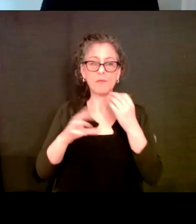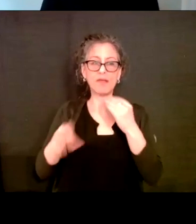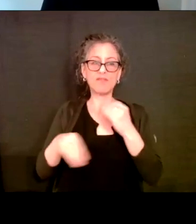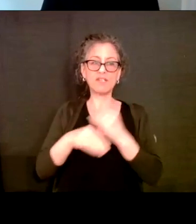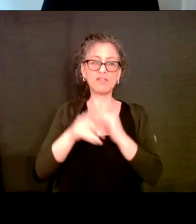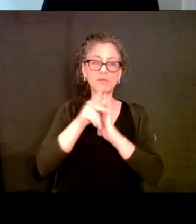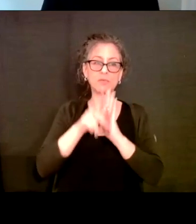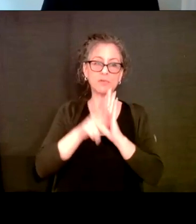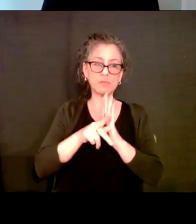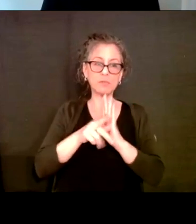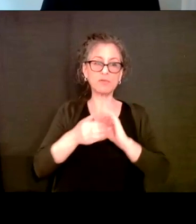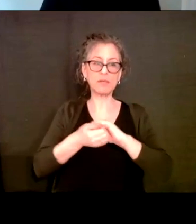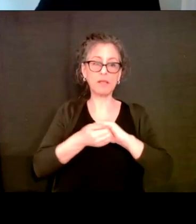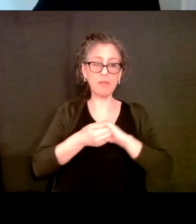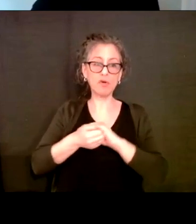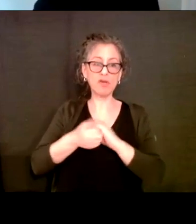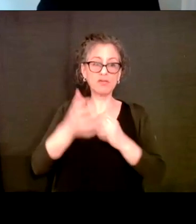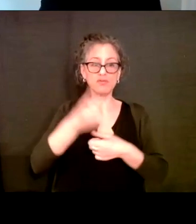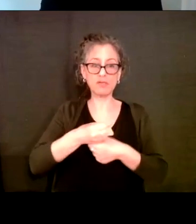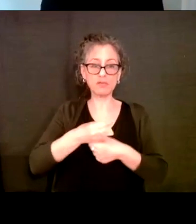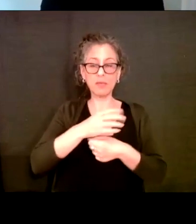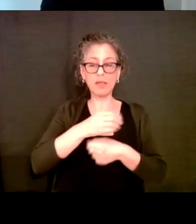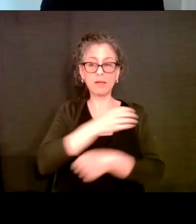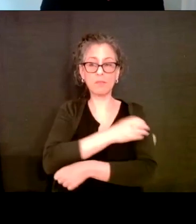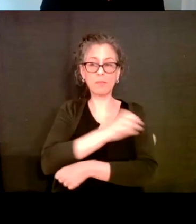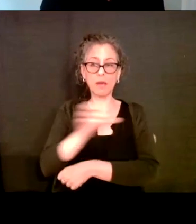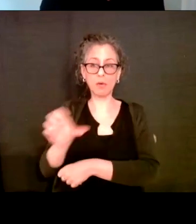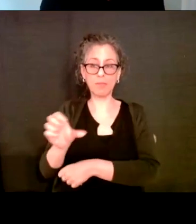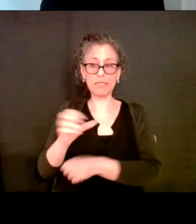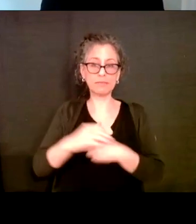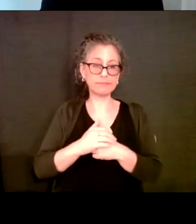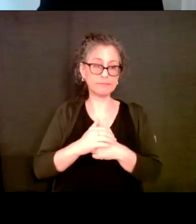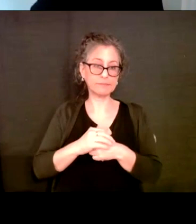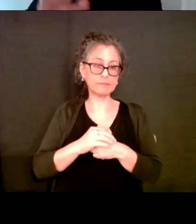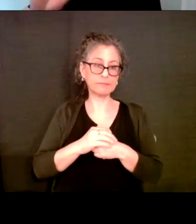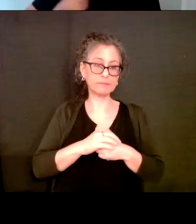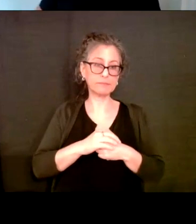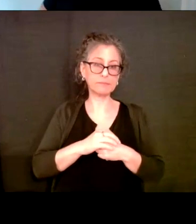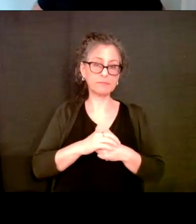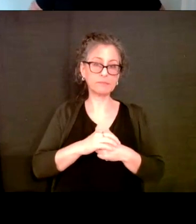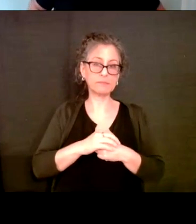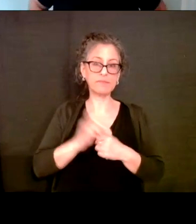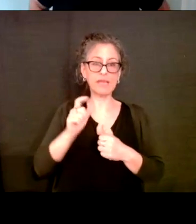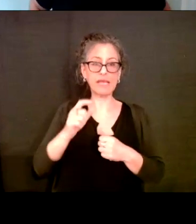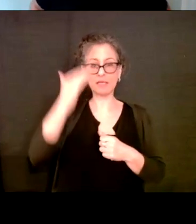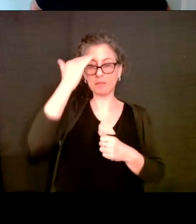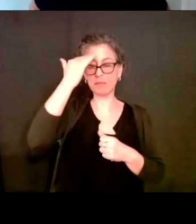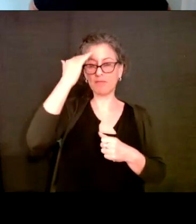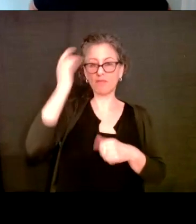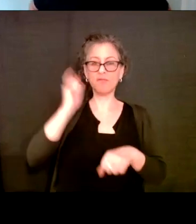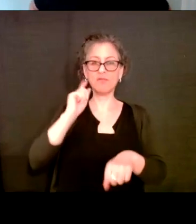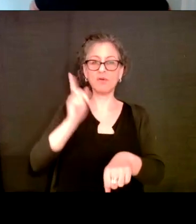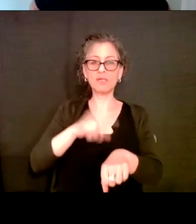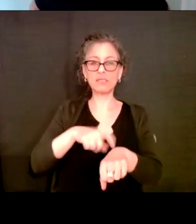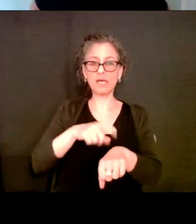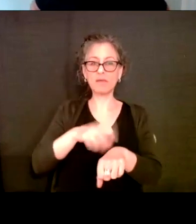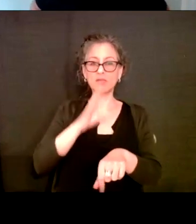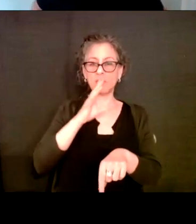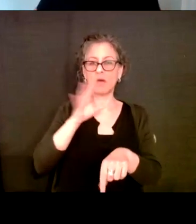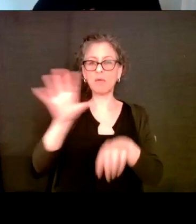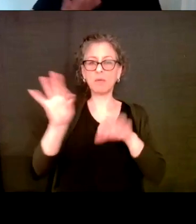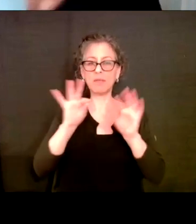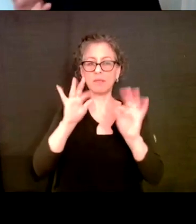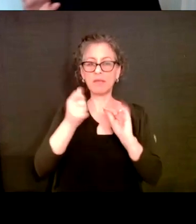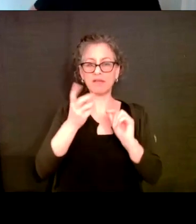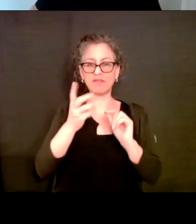of collaboration, trustworthiness, and empowerment. And I need to be mindful of time here, so I'll just talk about a few things because